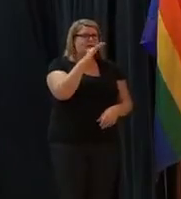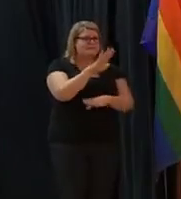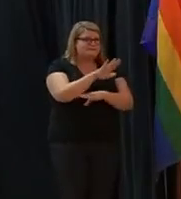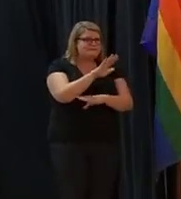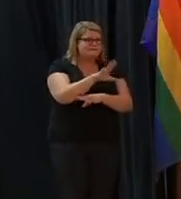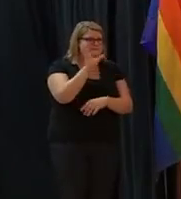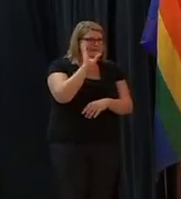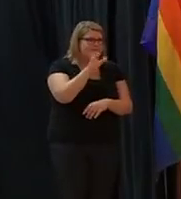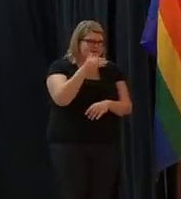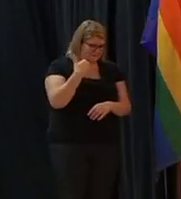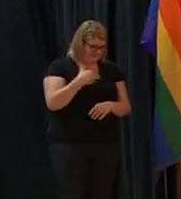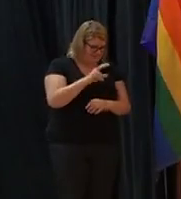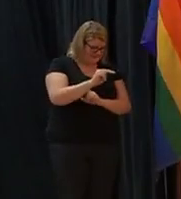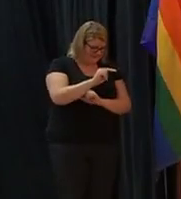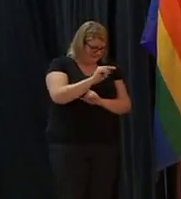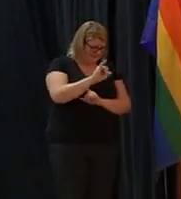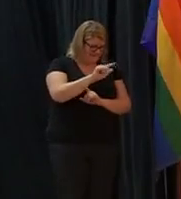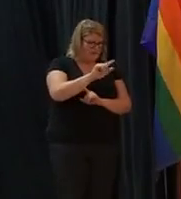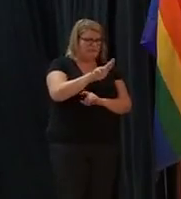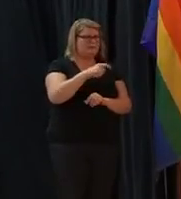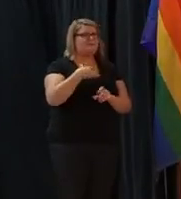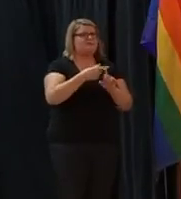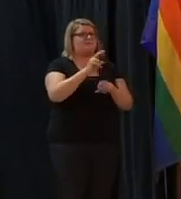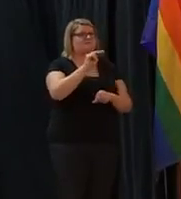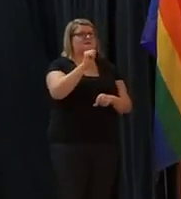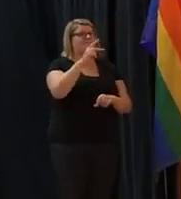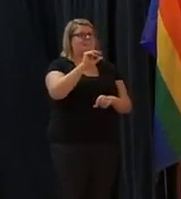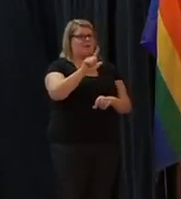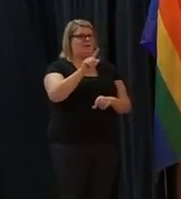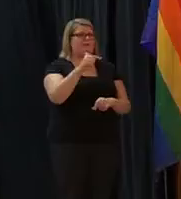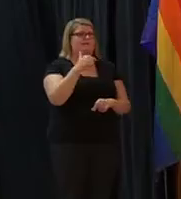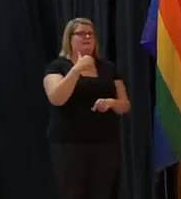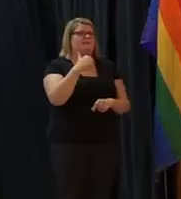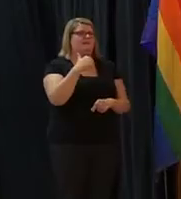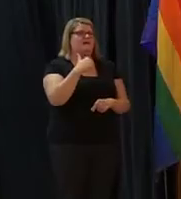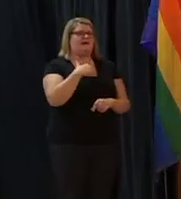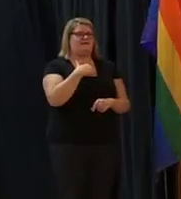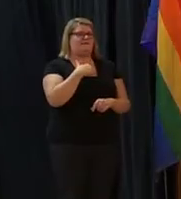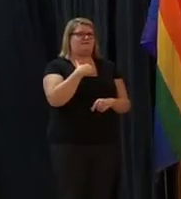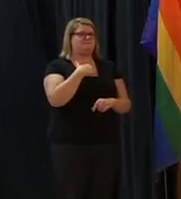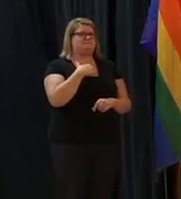Good afternoon, everyone. I'm Nilu, and I'm from Nepal. I am a filmmaker by profession,